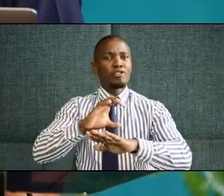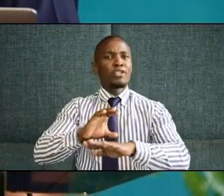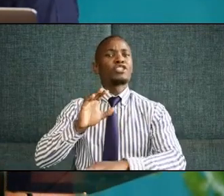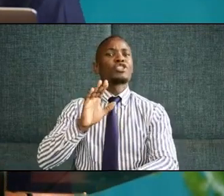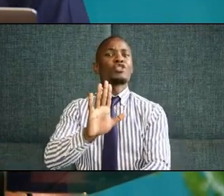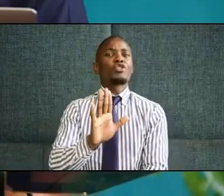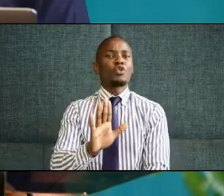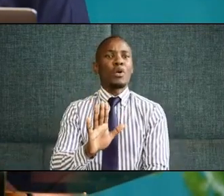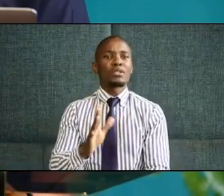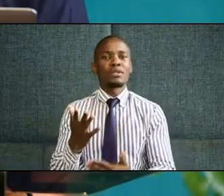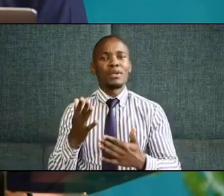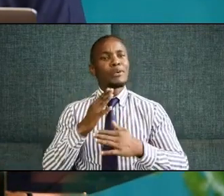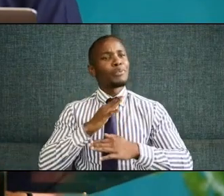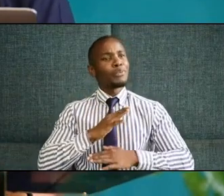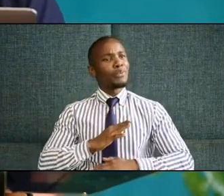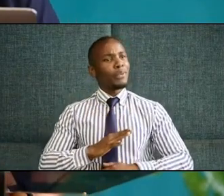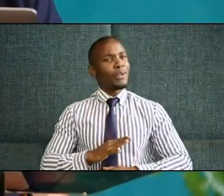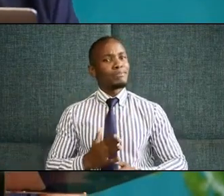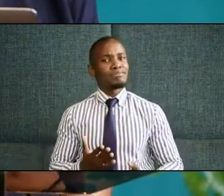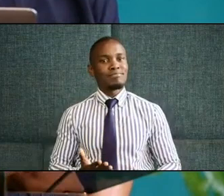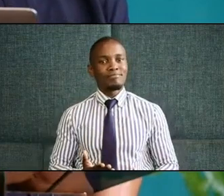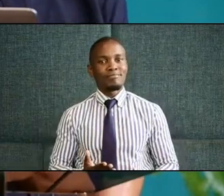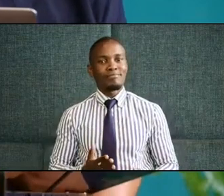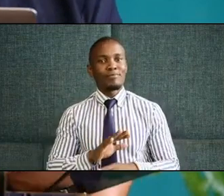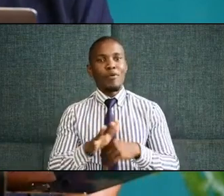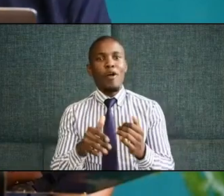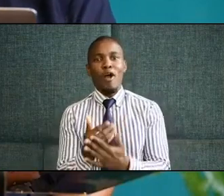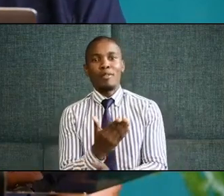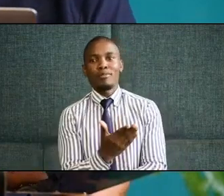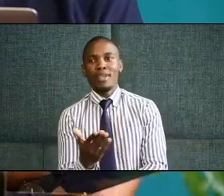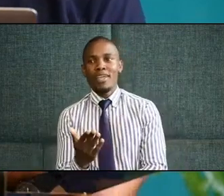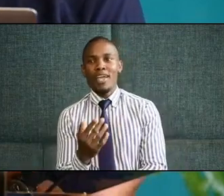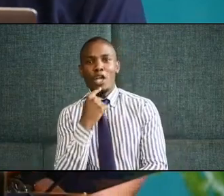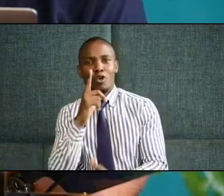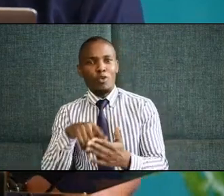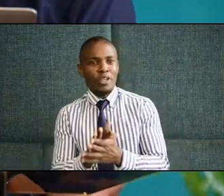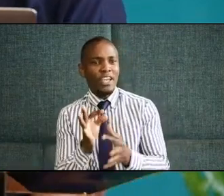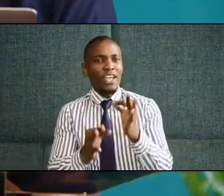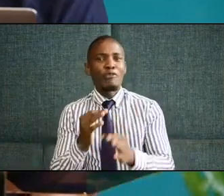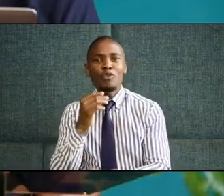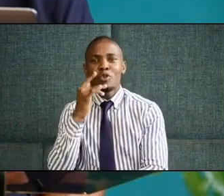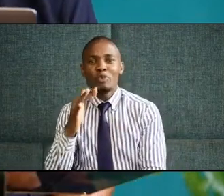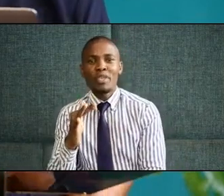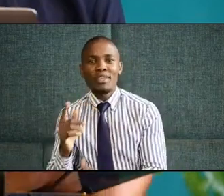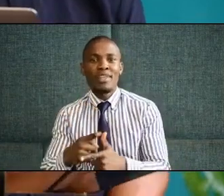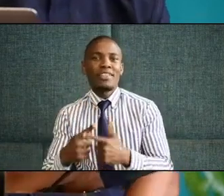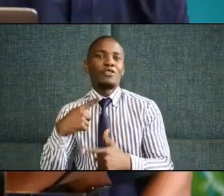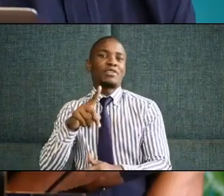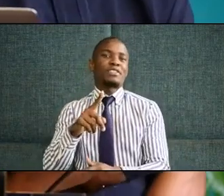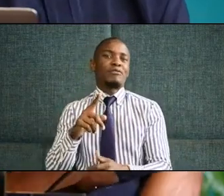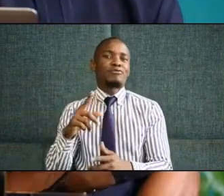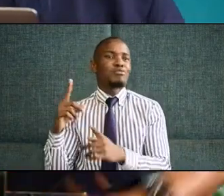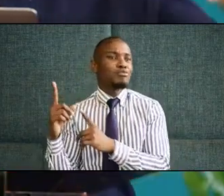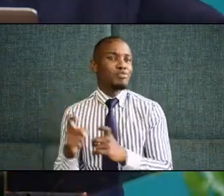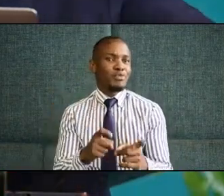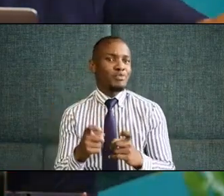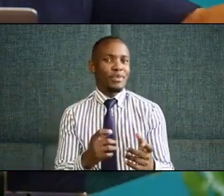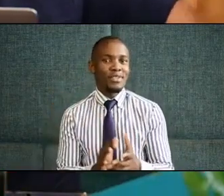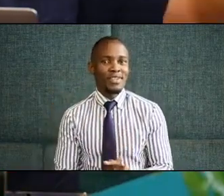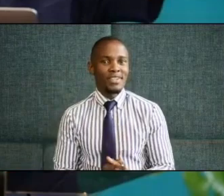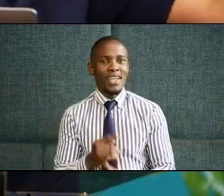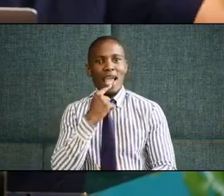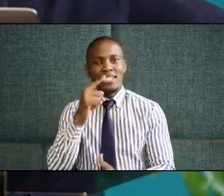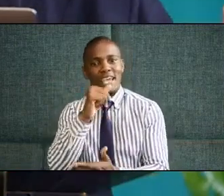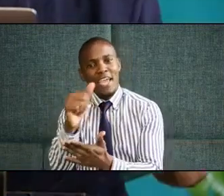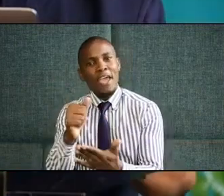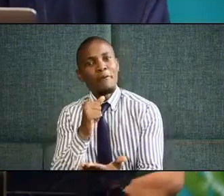too calm. It's like you are all told if you open your mouth, you are going to be beaten. Can